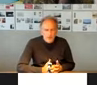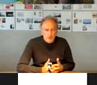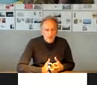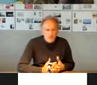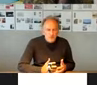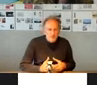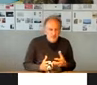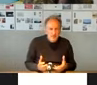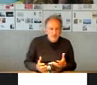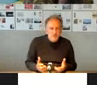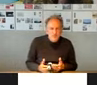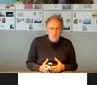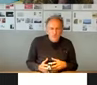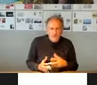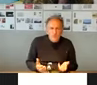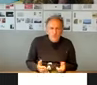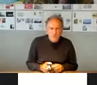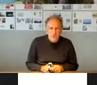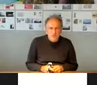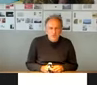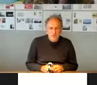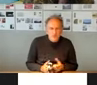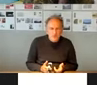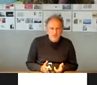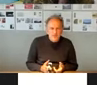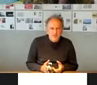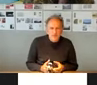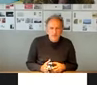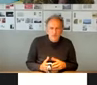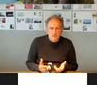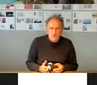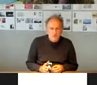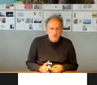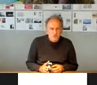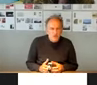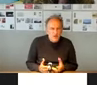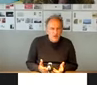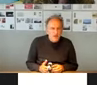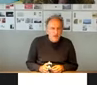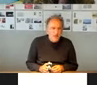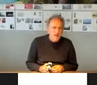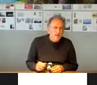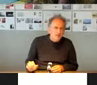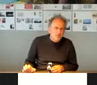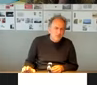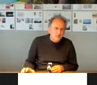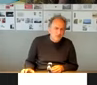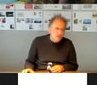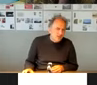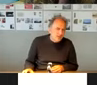often blue sky, lots of sun, we can really emphasize more filtered lighting,